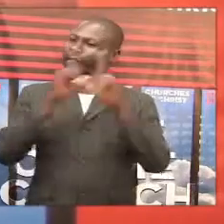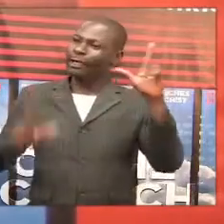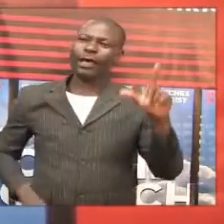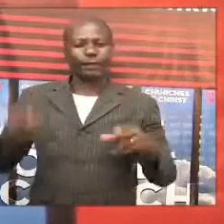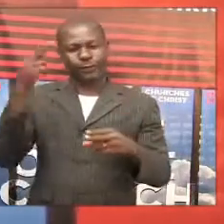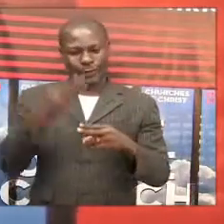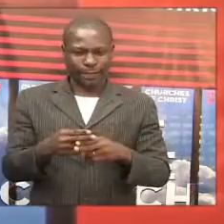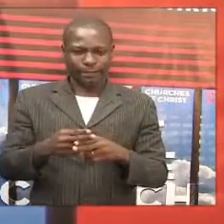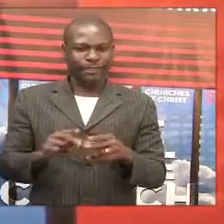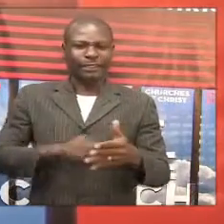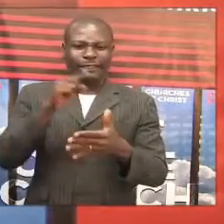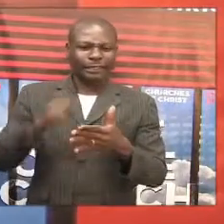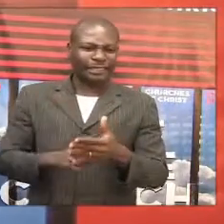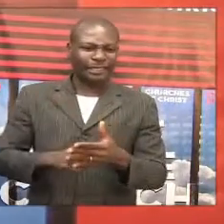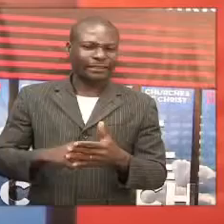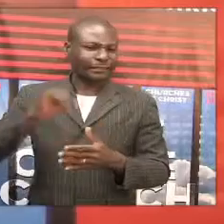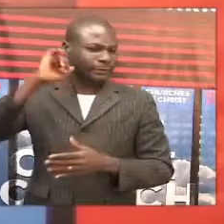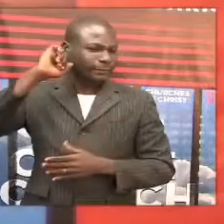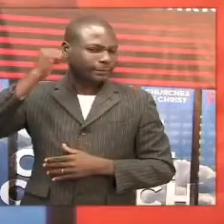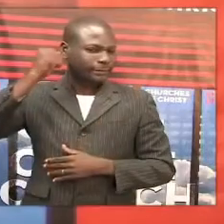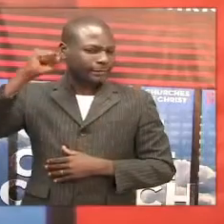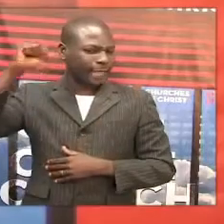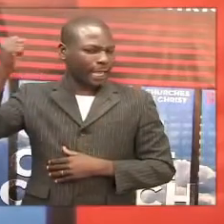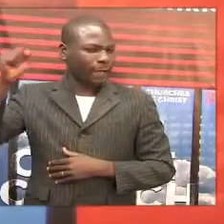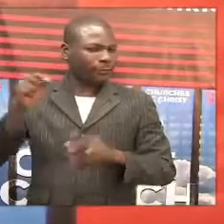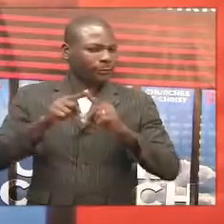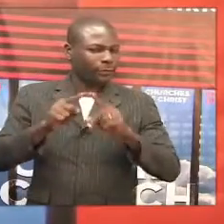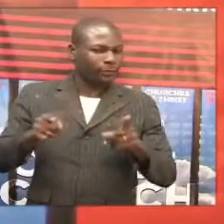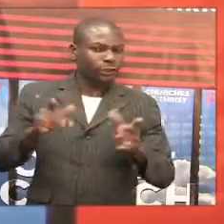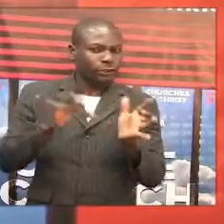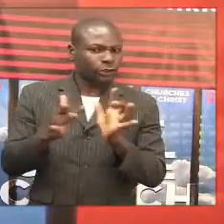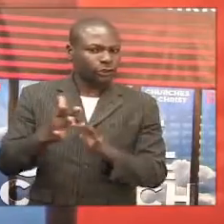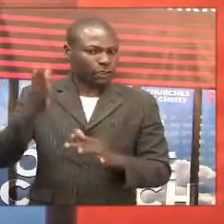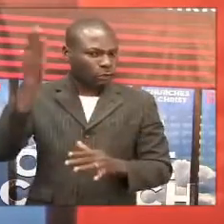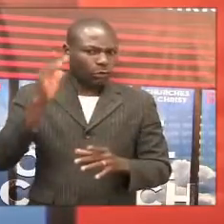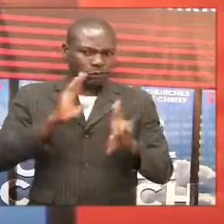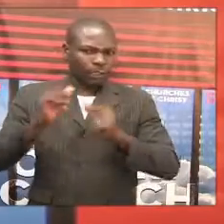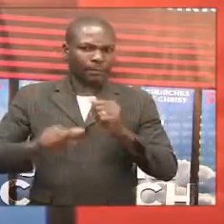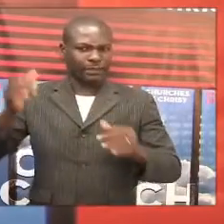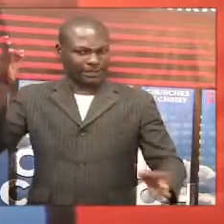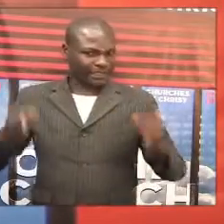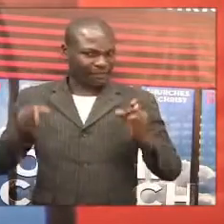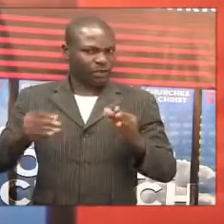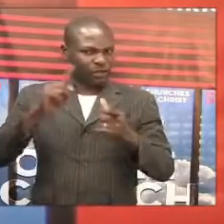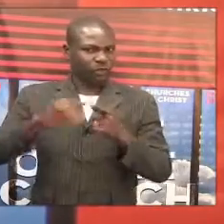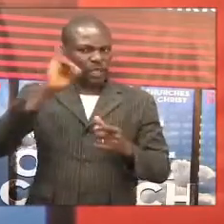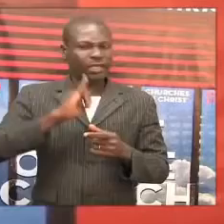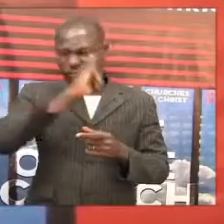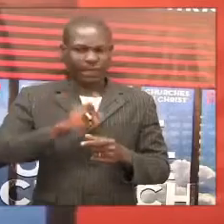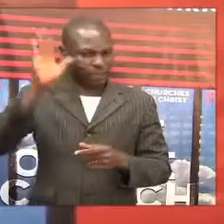judgmental. Yesu Christo e Kasafa atemwo. And I'm Israel for us one dinti atemwo bi eba